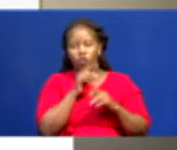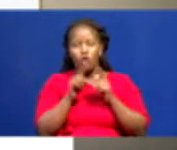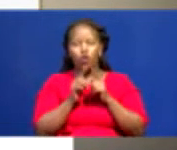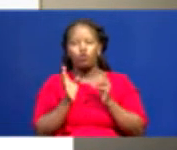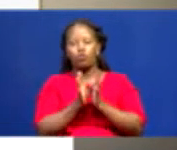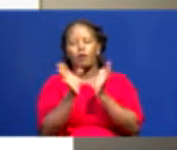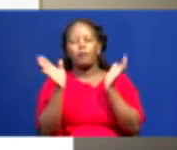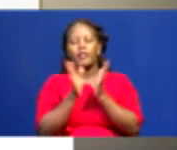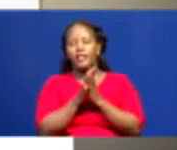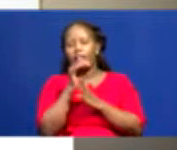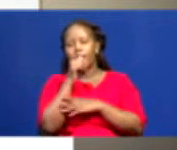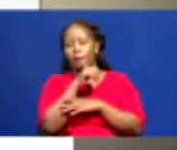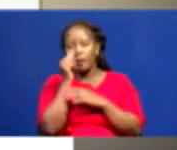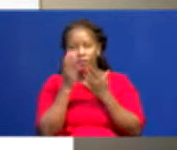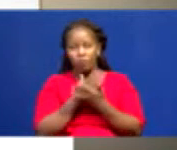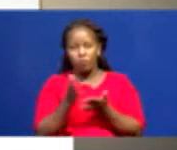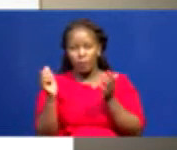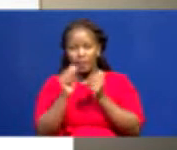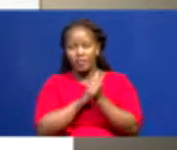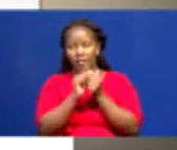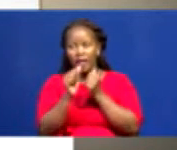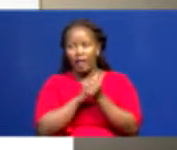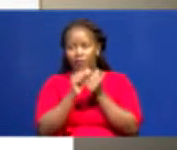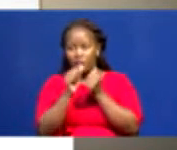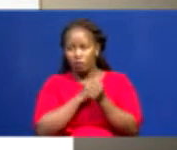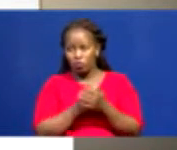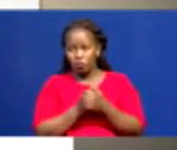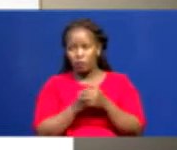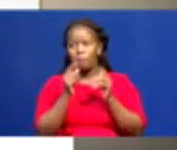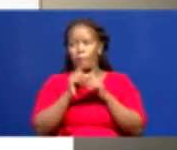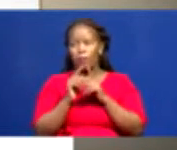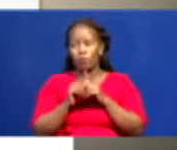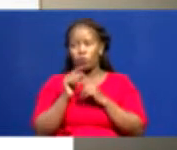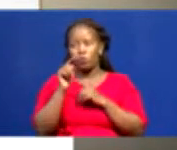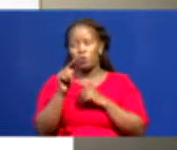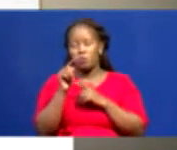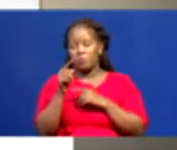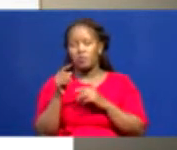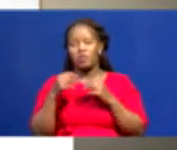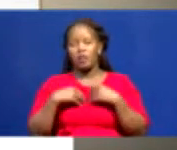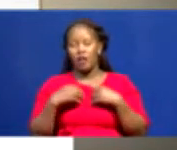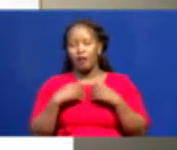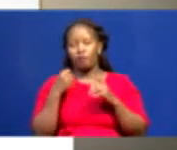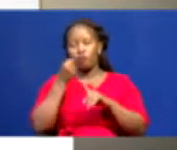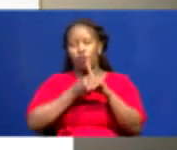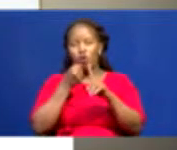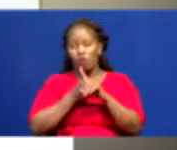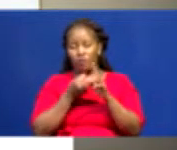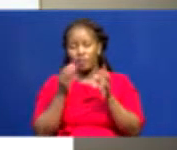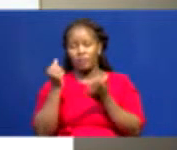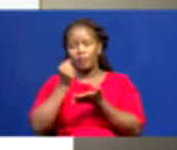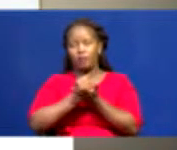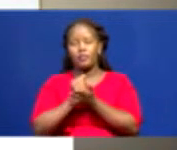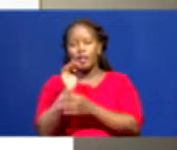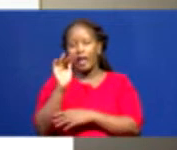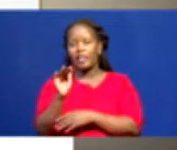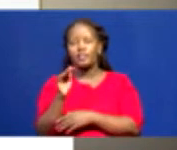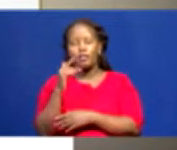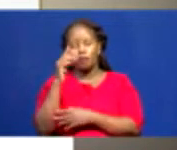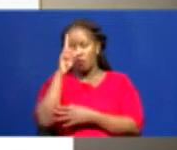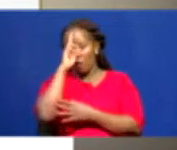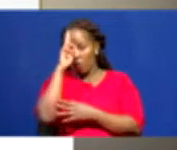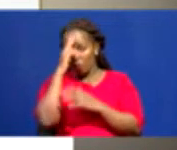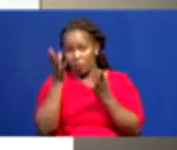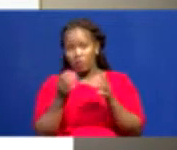and private properties. CAJ, also known as the Office of the Ombudsman, at the same time urged law enforcement agencies